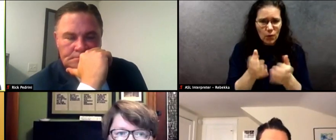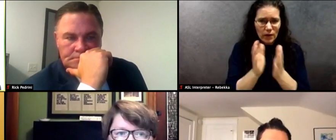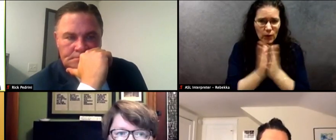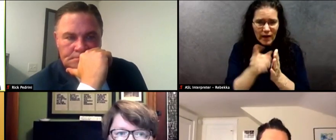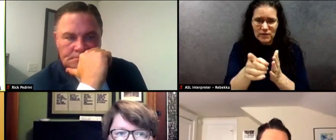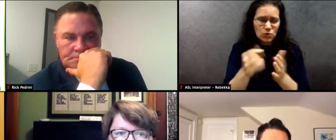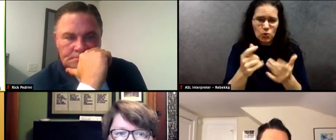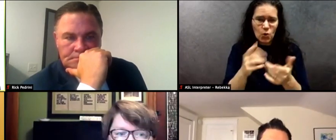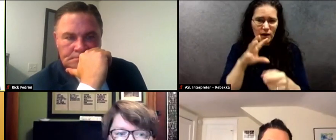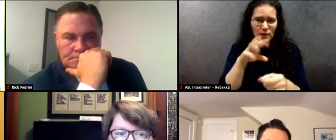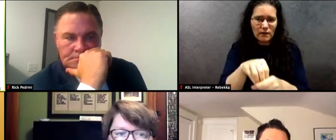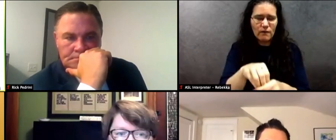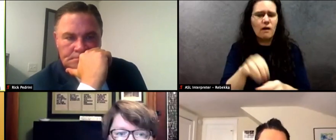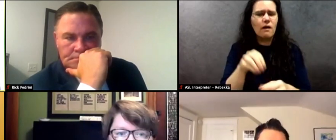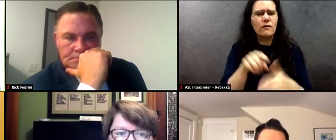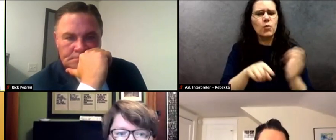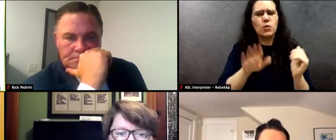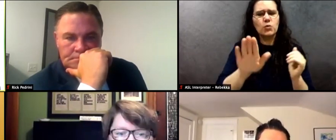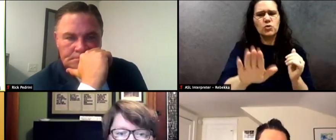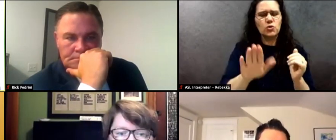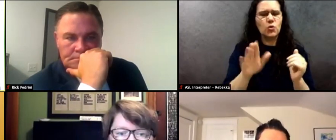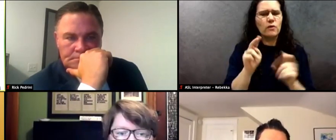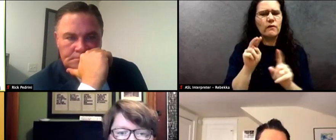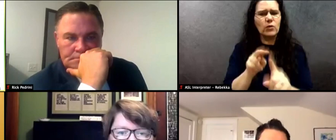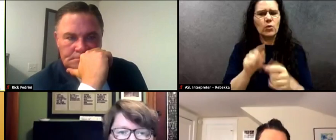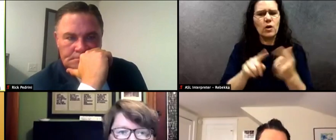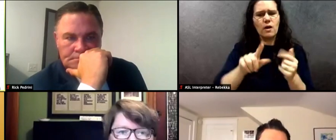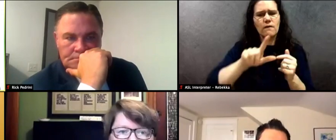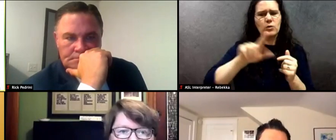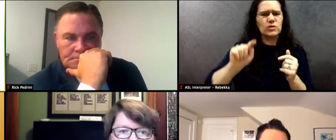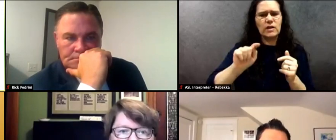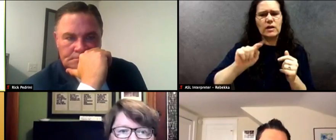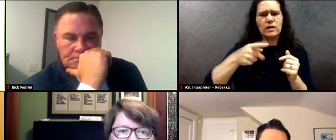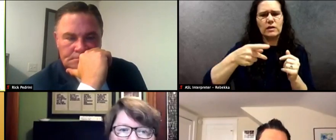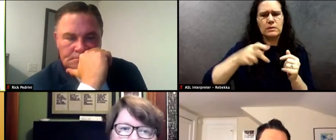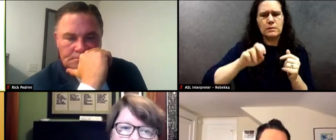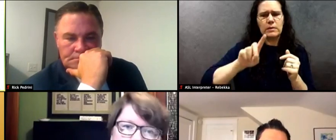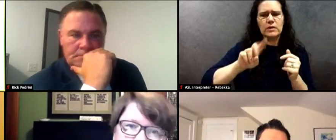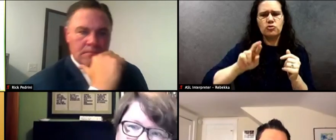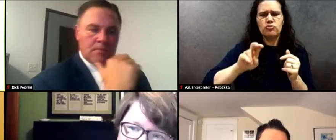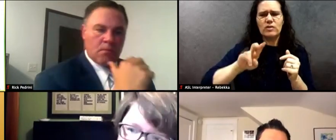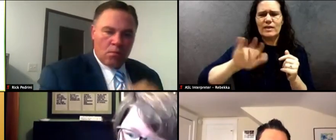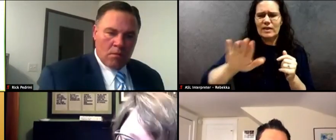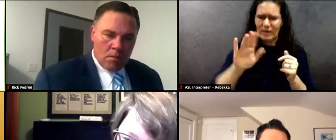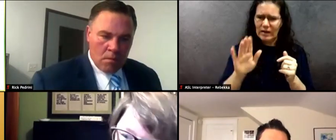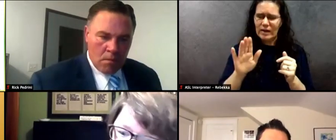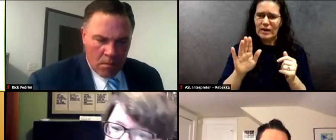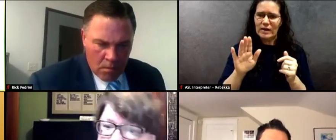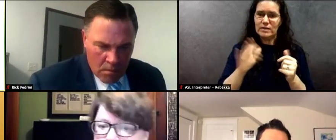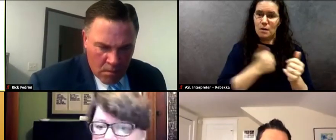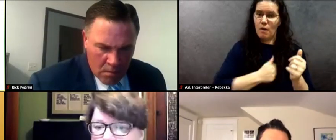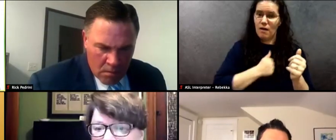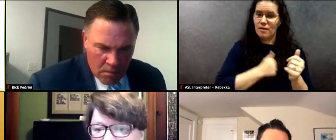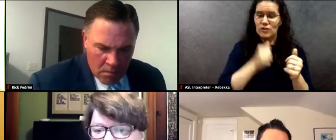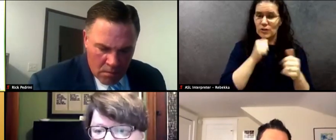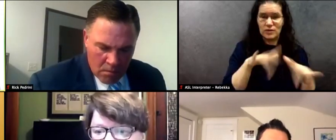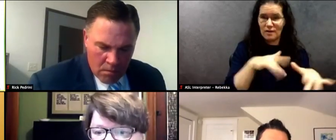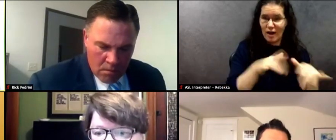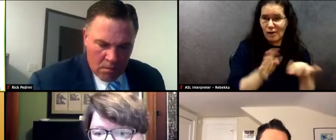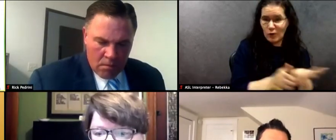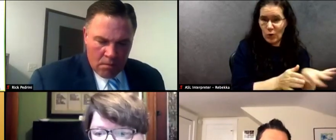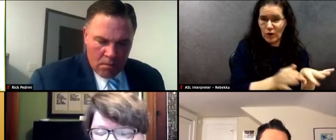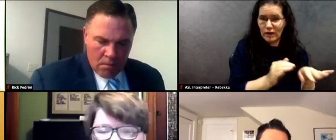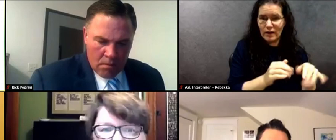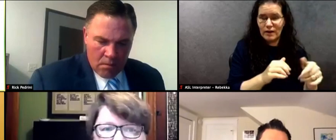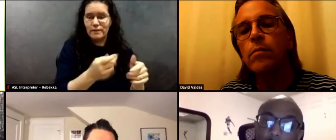in. What did you think about Lieutenant Pedrini's apology, which was live instead of recorded? And what did you think